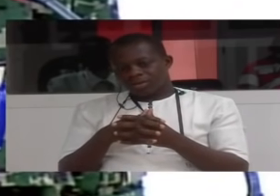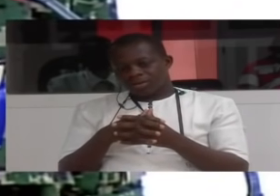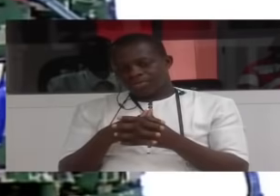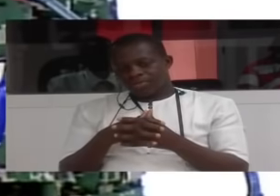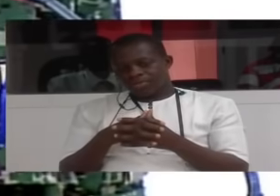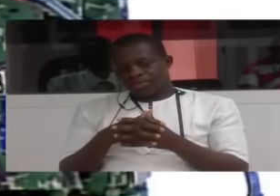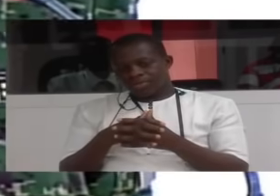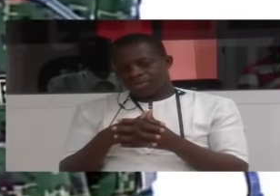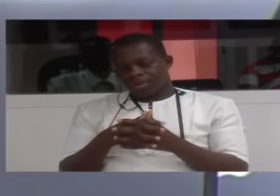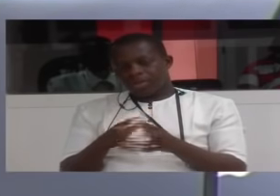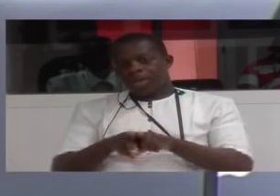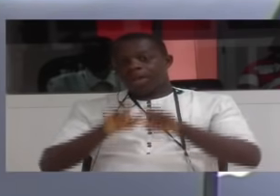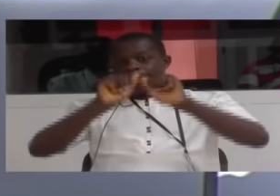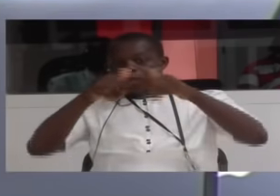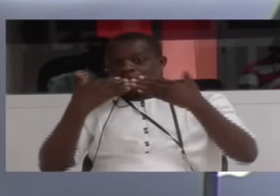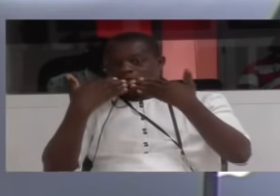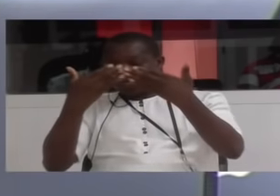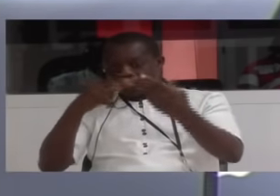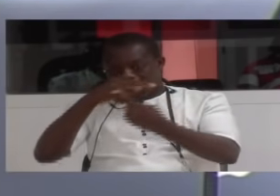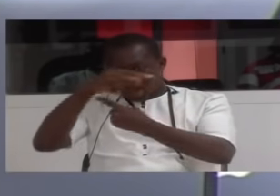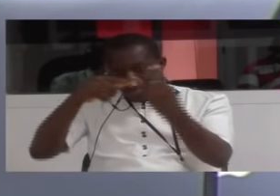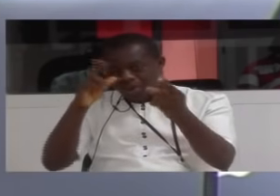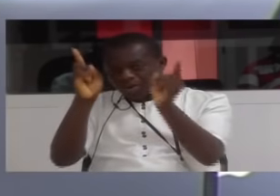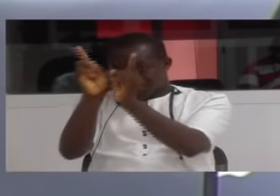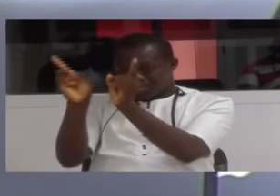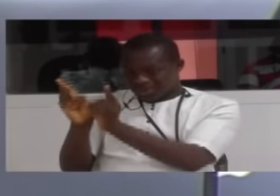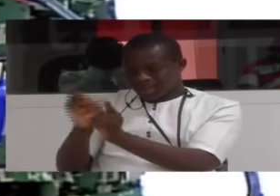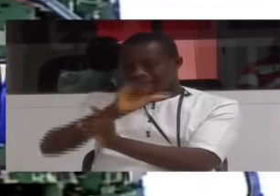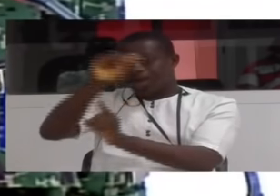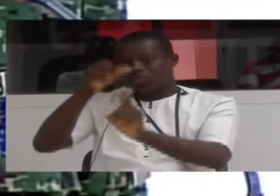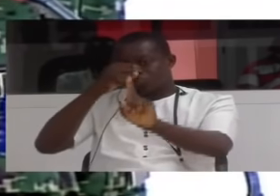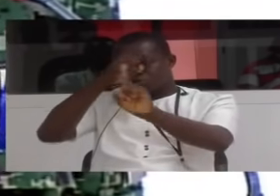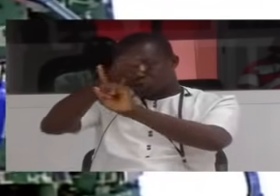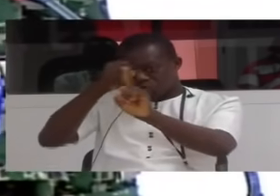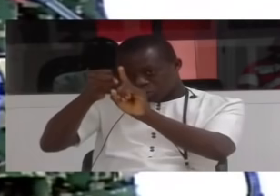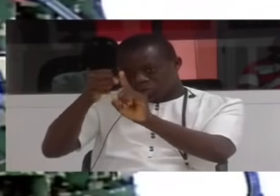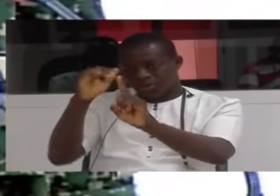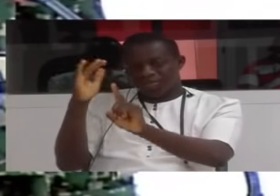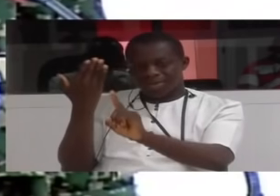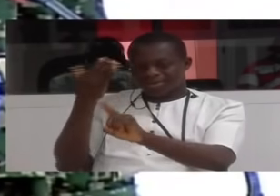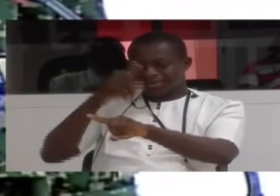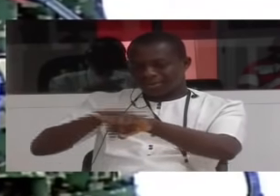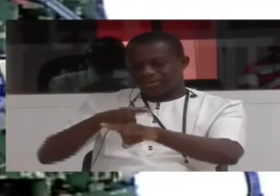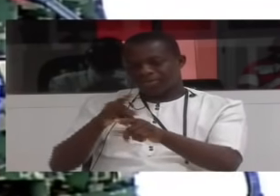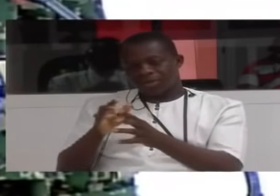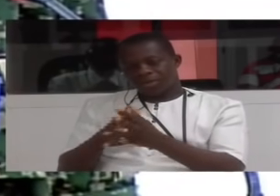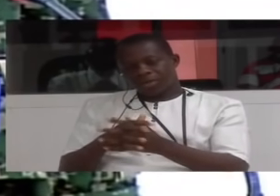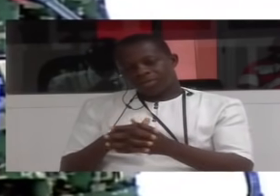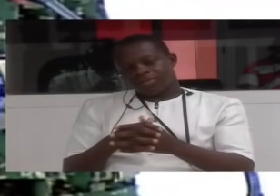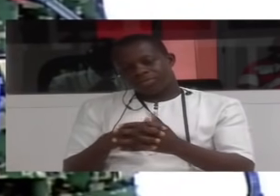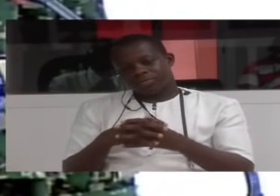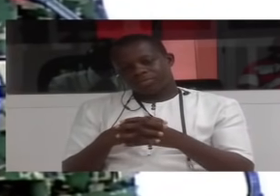her. Can you tell us about that meeting and her condition at the time? Mun nga ñoo wax ni nga gisee ak